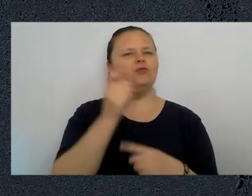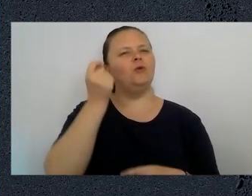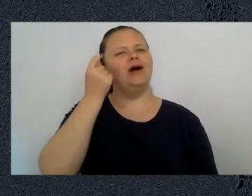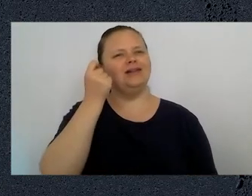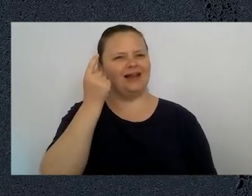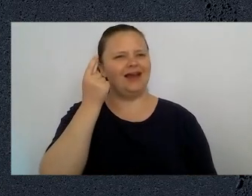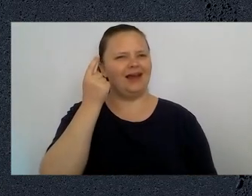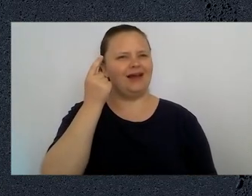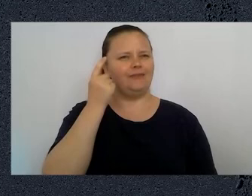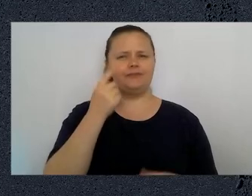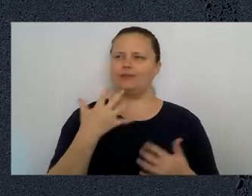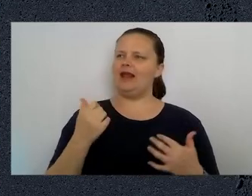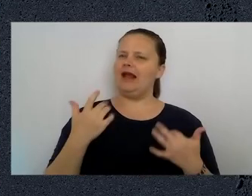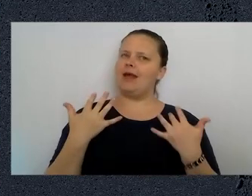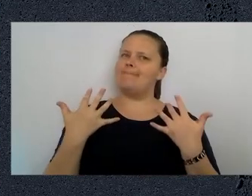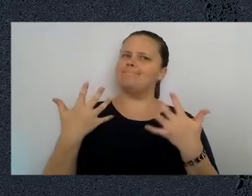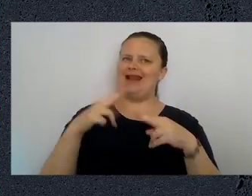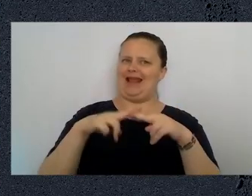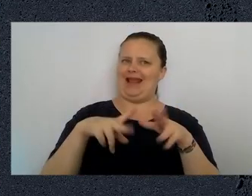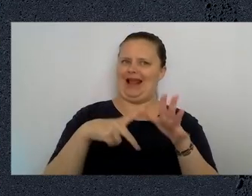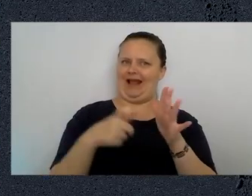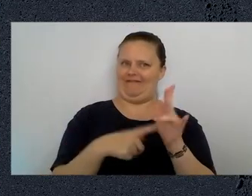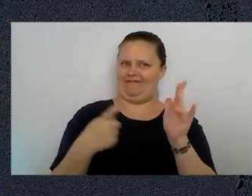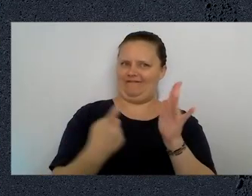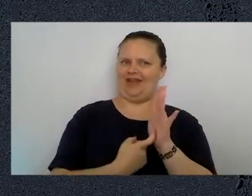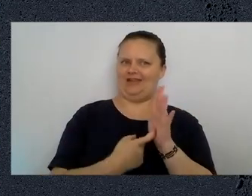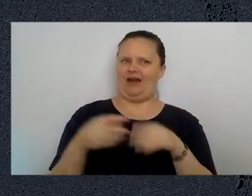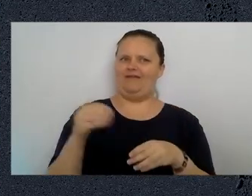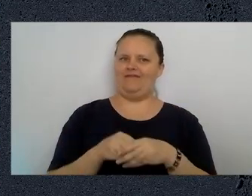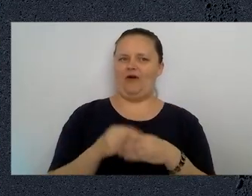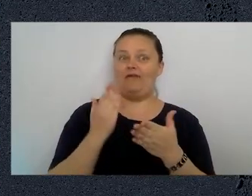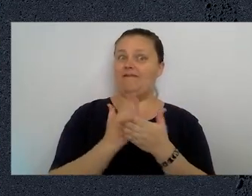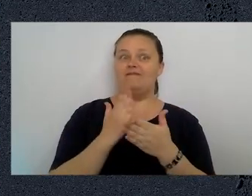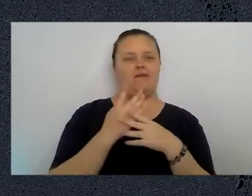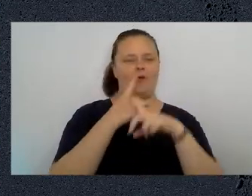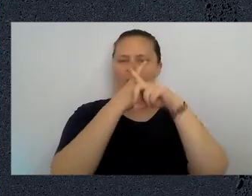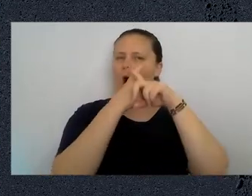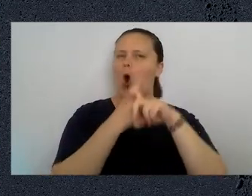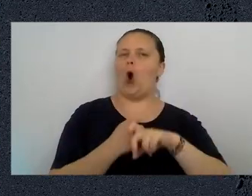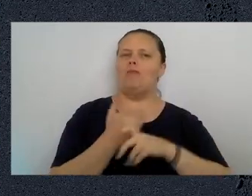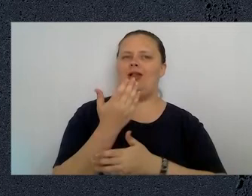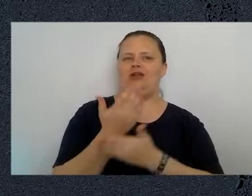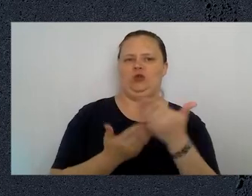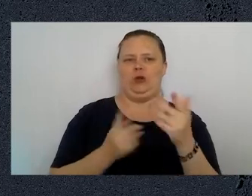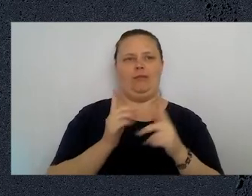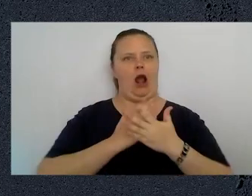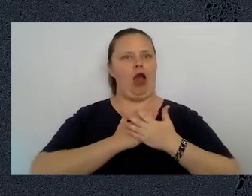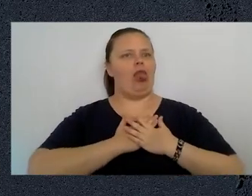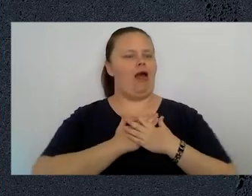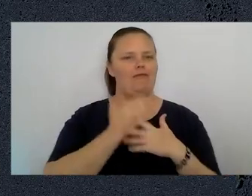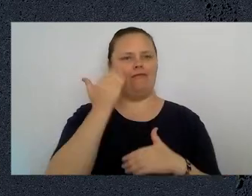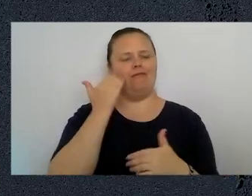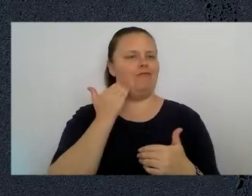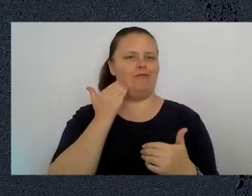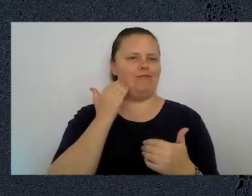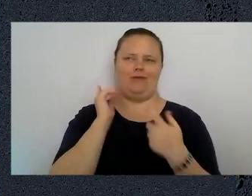we have many factors at play, and it's a very complex story. But I love that women are continuing to